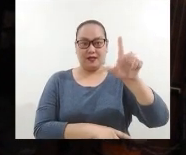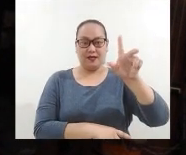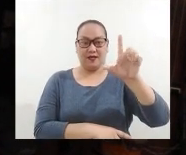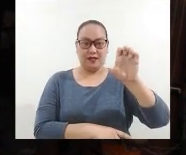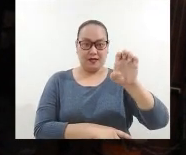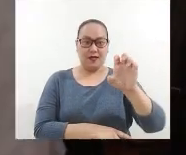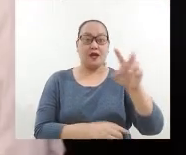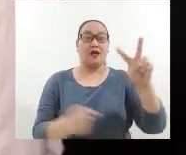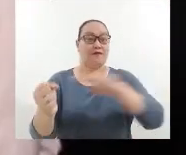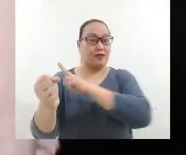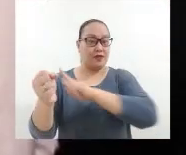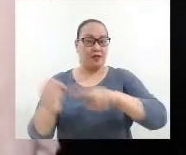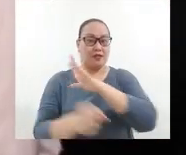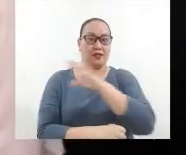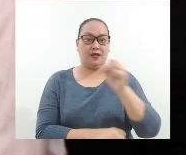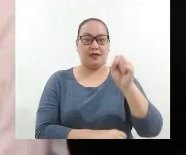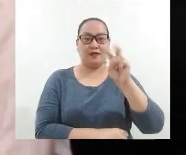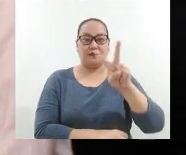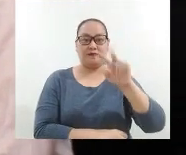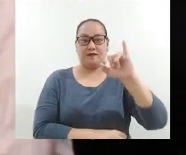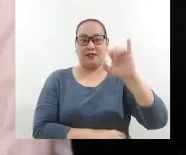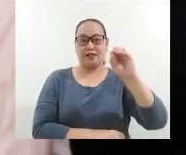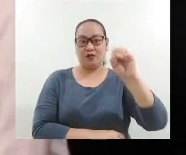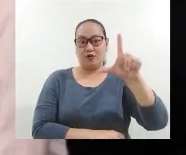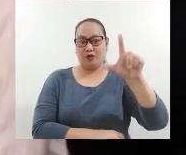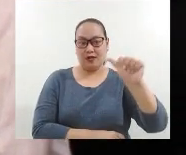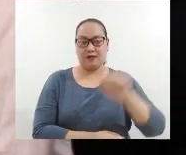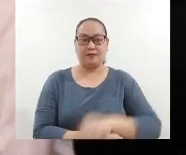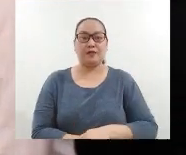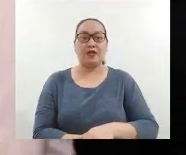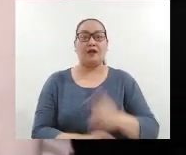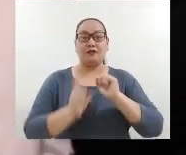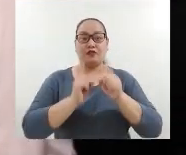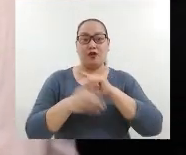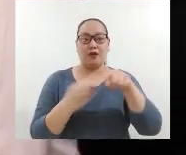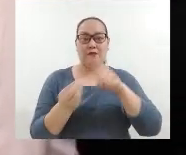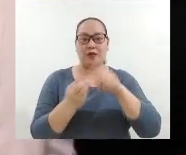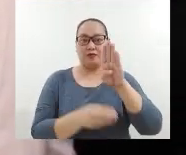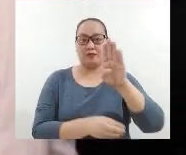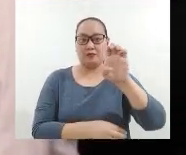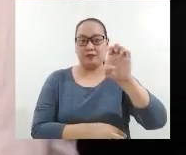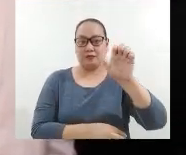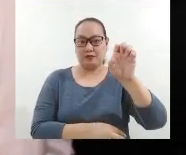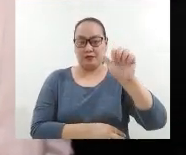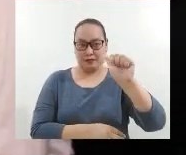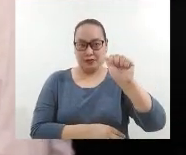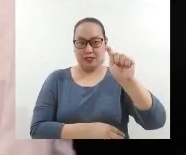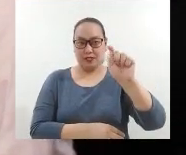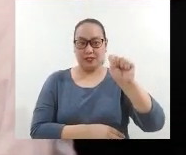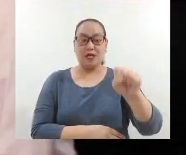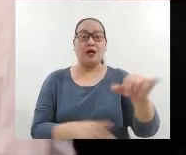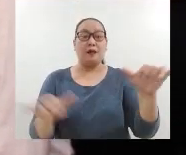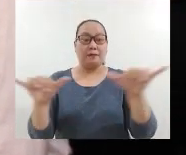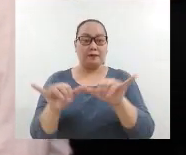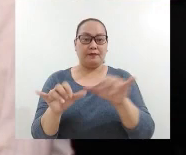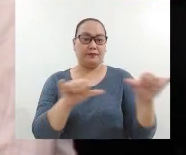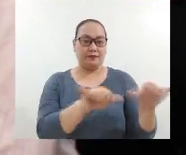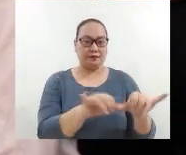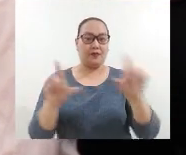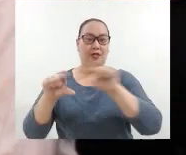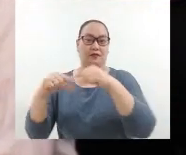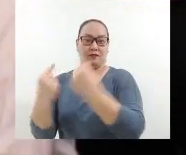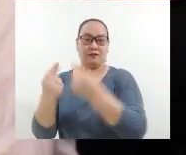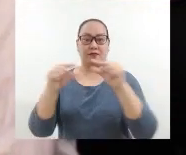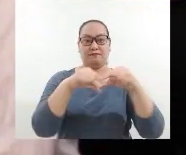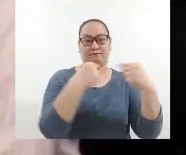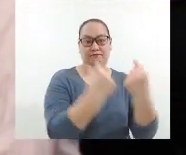viola. Let's talk about beats. Do you know that whenever you group the beats into measure, you are relatively dealing